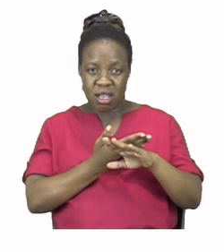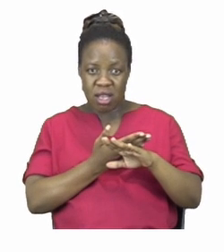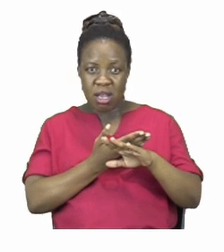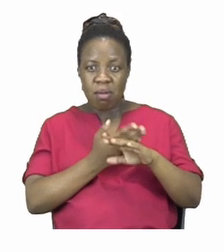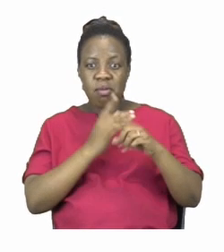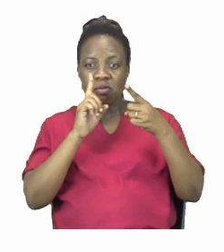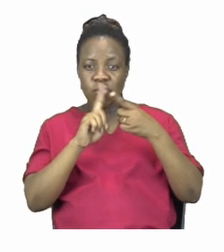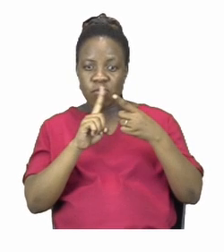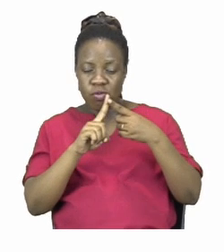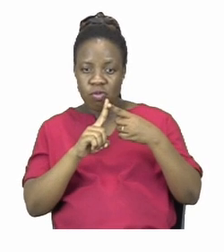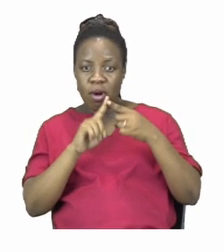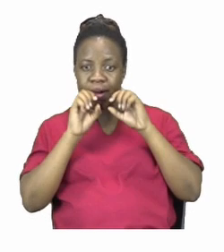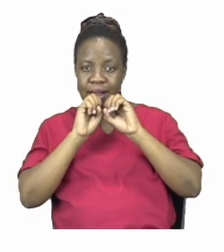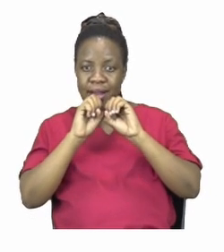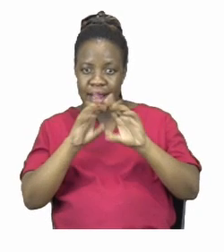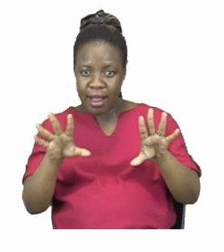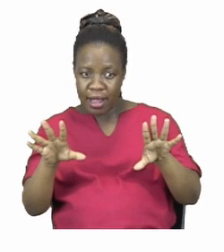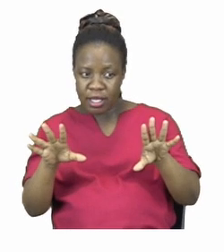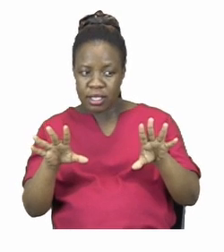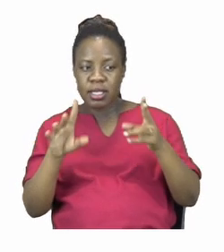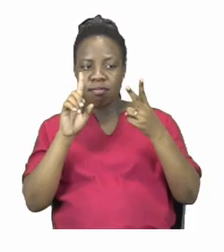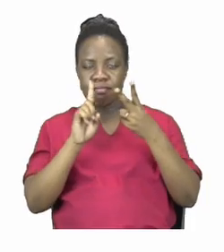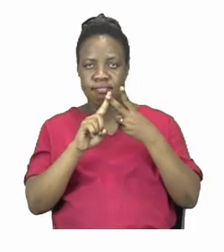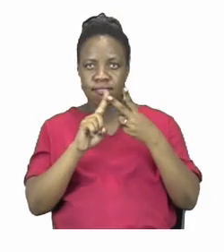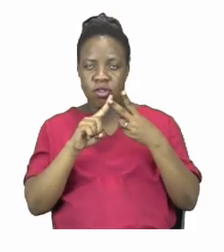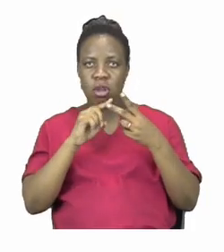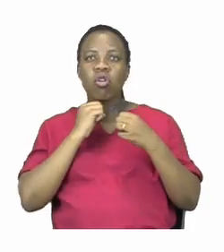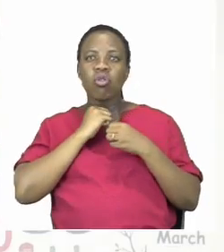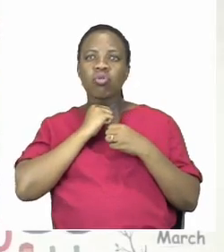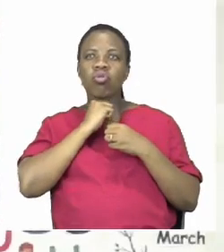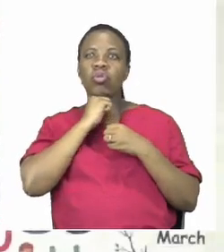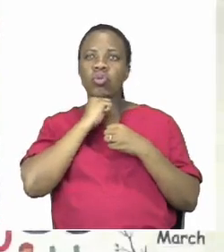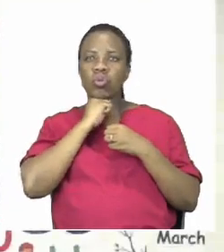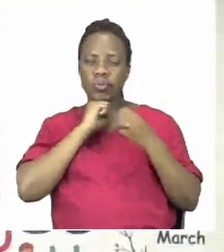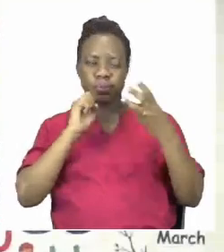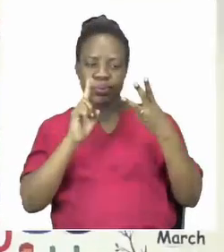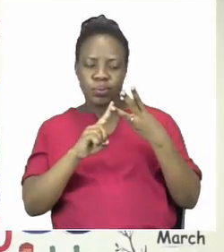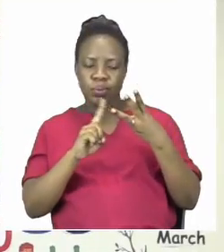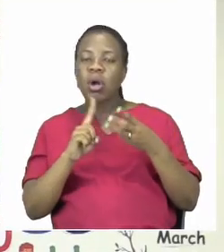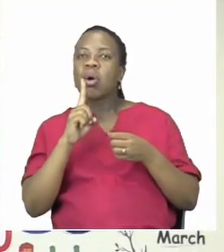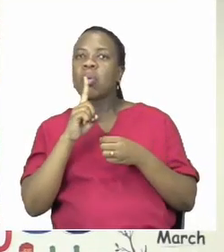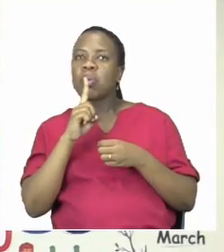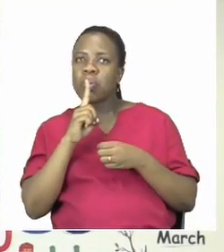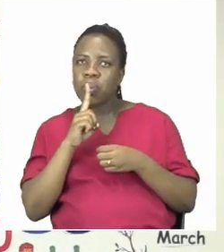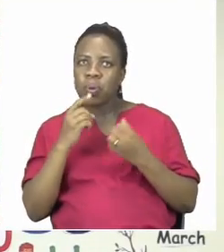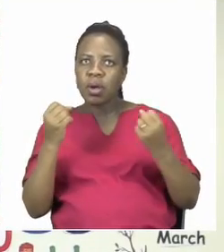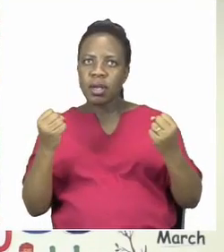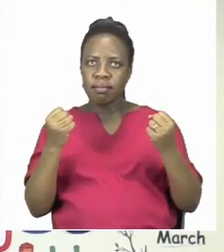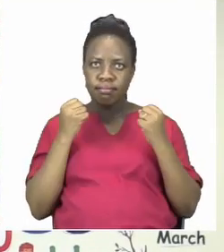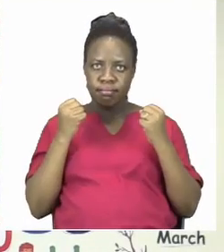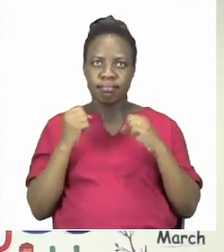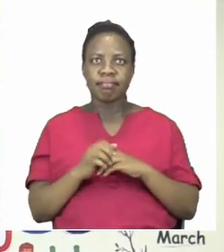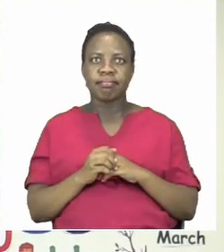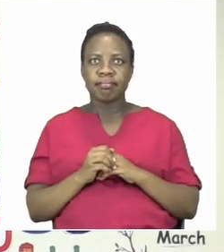Now, let's quickly see on the board. I took out a part of the word search, so let's quickly